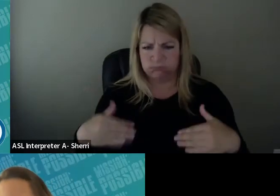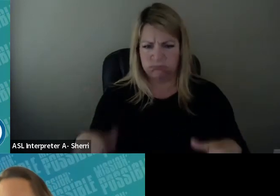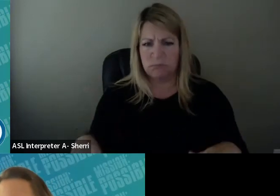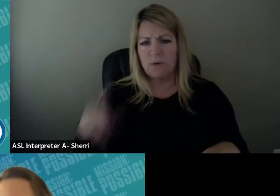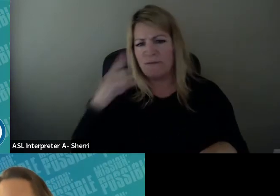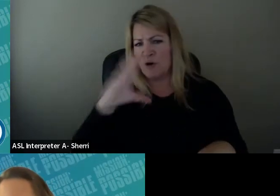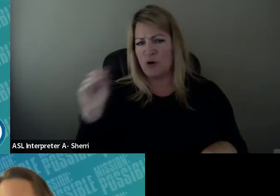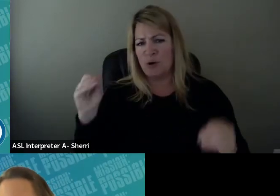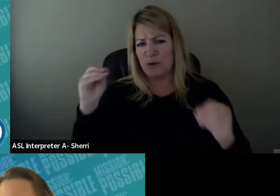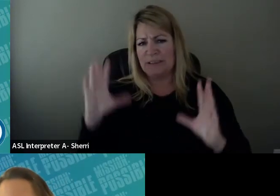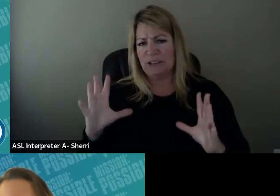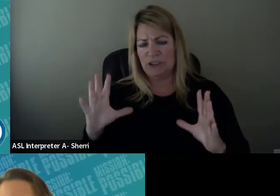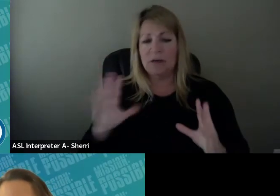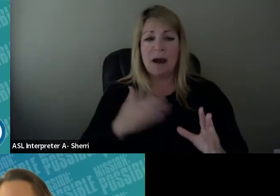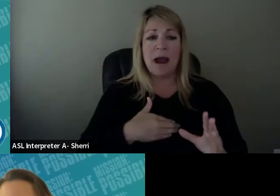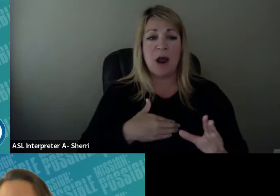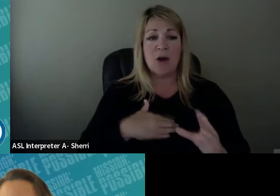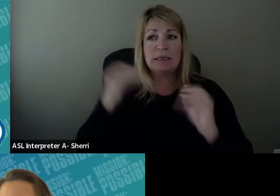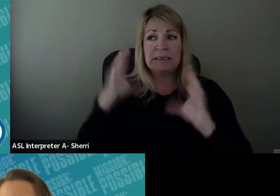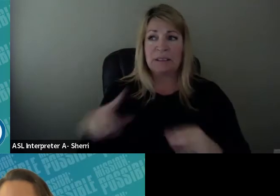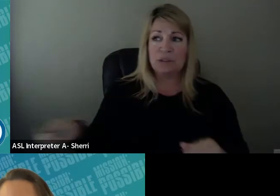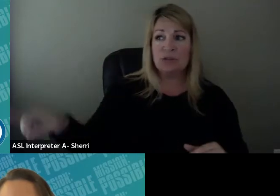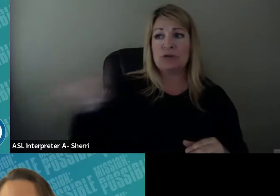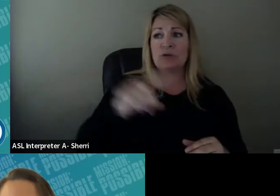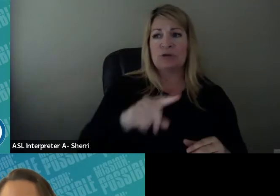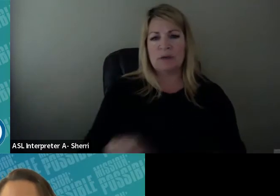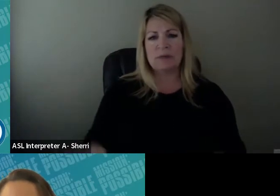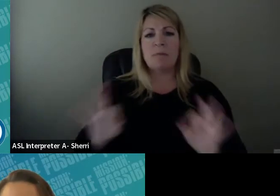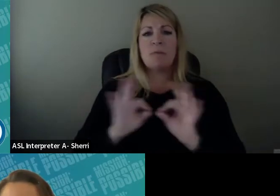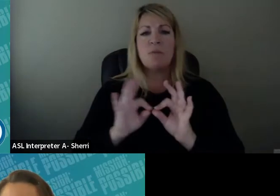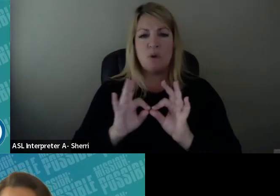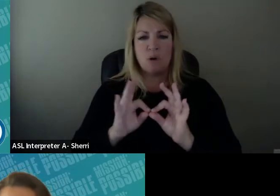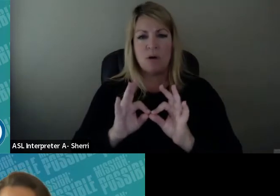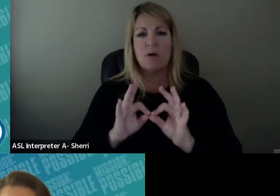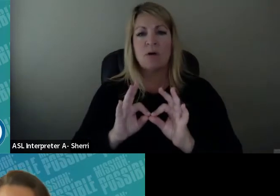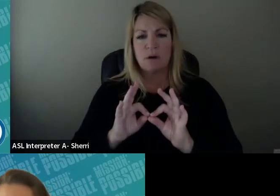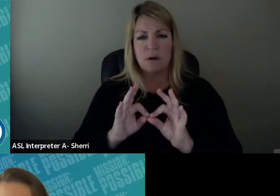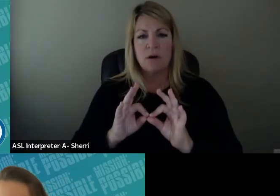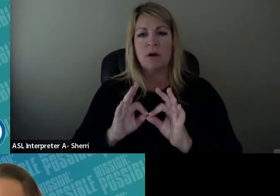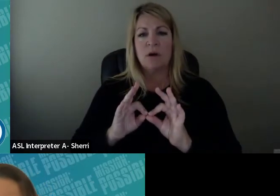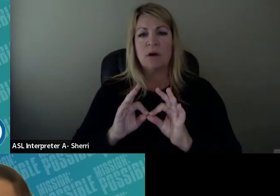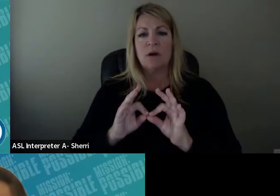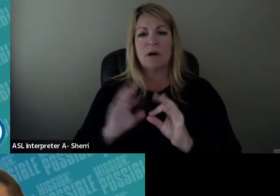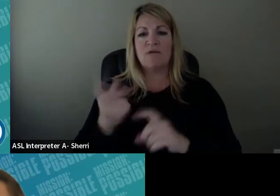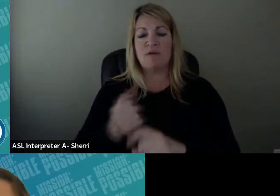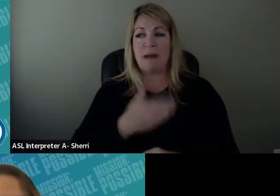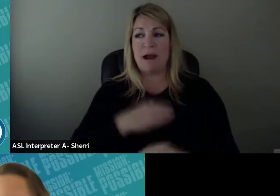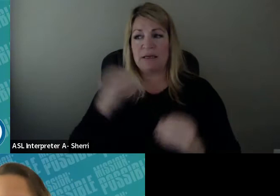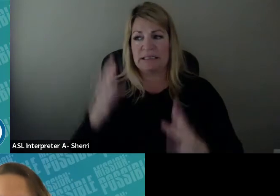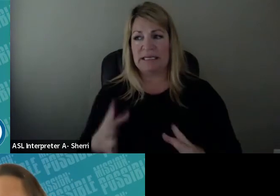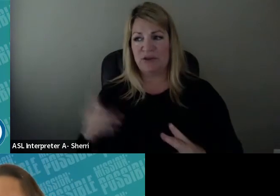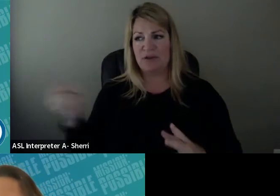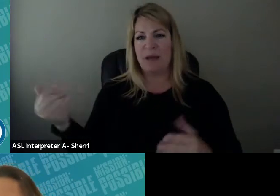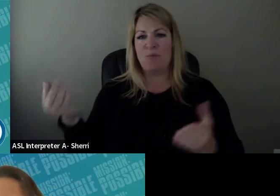classes. For our teachers, it's very important that we get input from our teachers, that our teachers provide